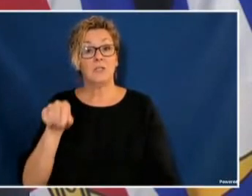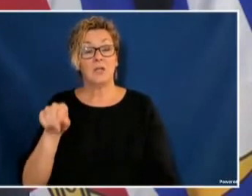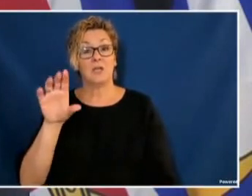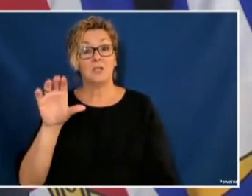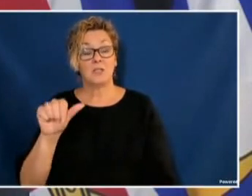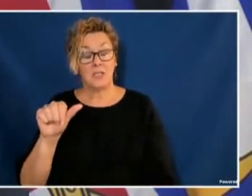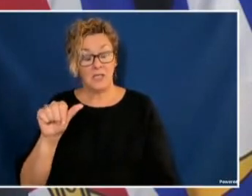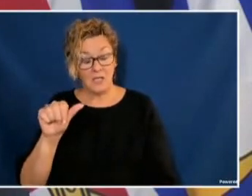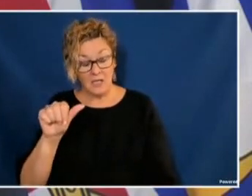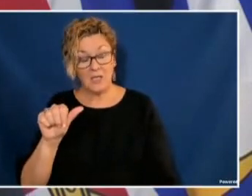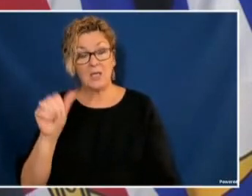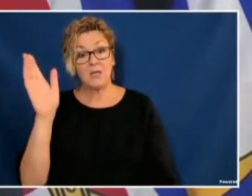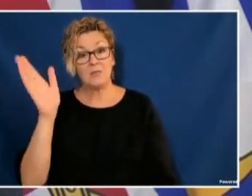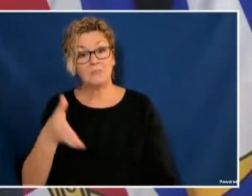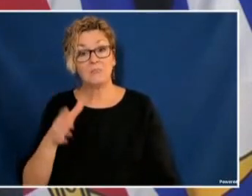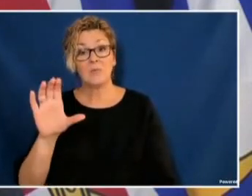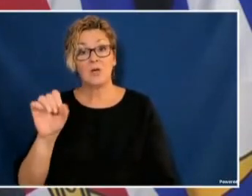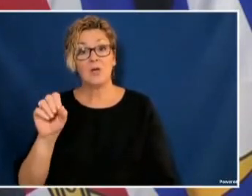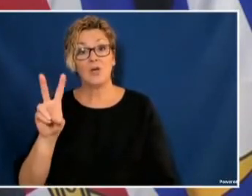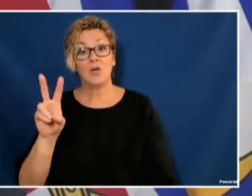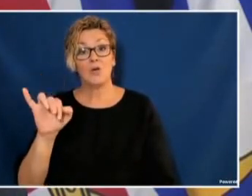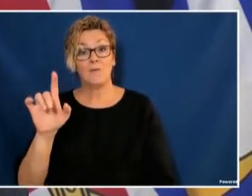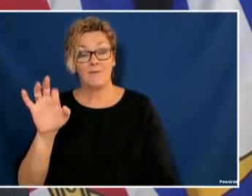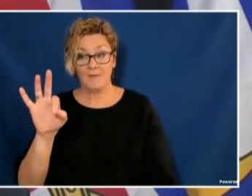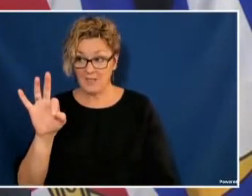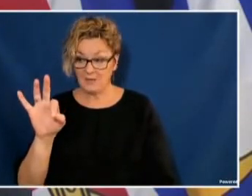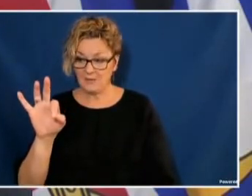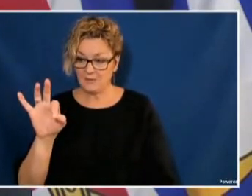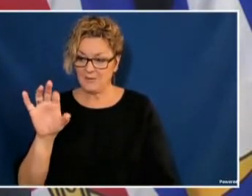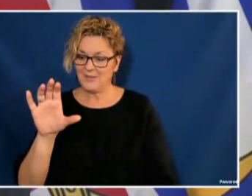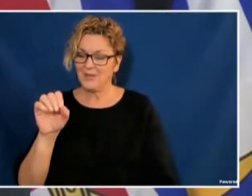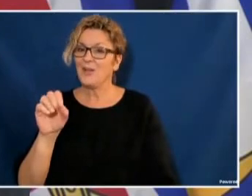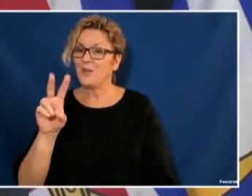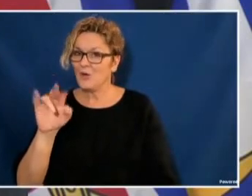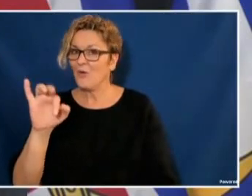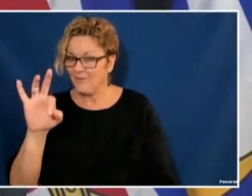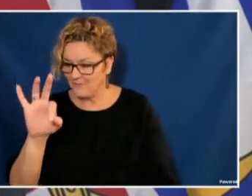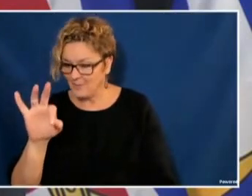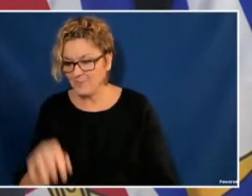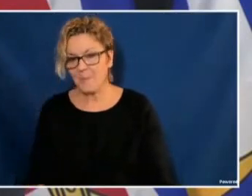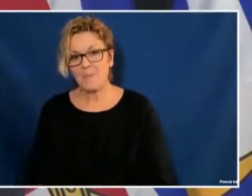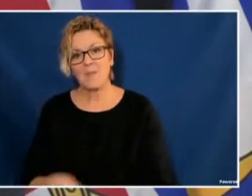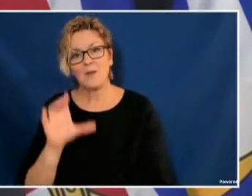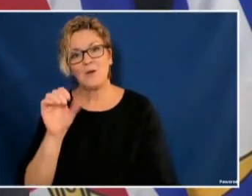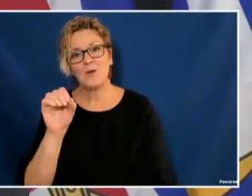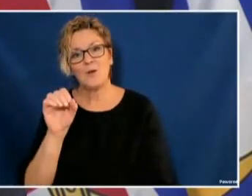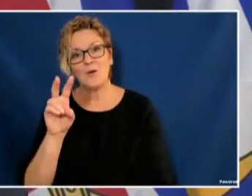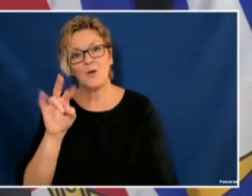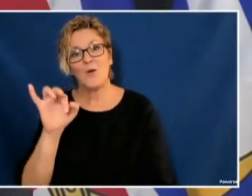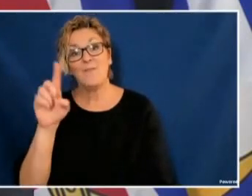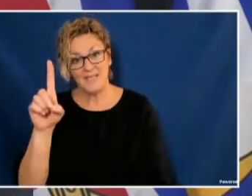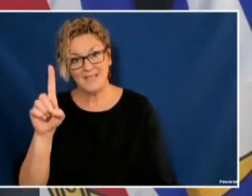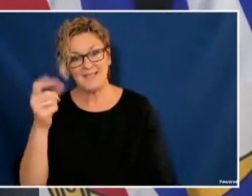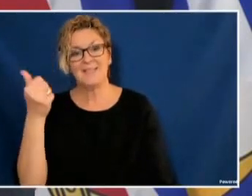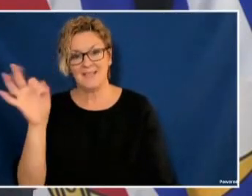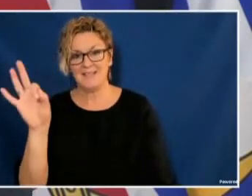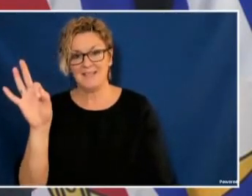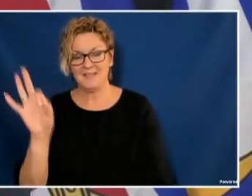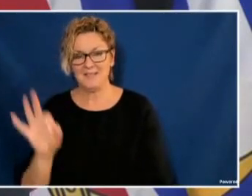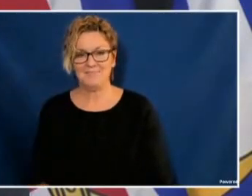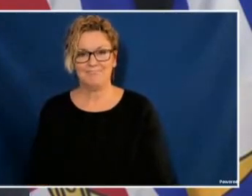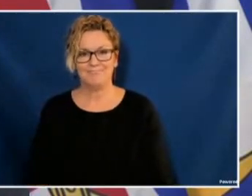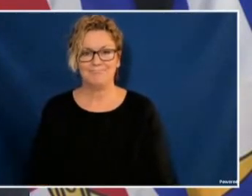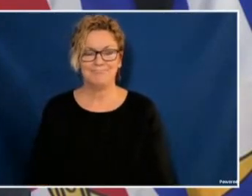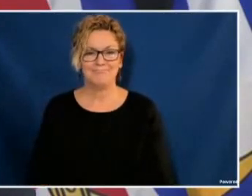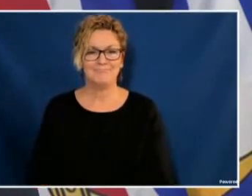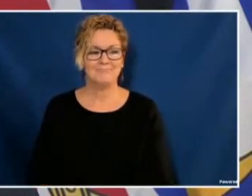asked Stephen Brown to look into PHSA's decisions and conduct and to report back to me with findings and